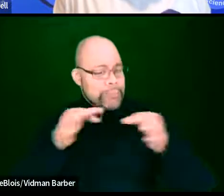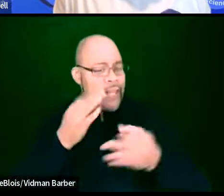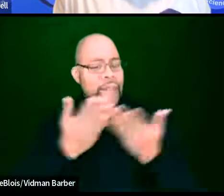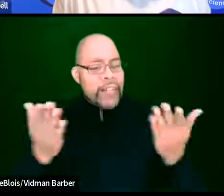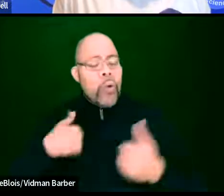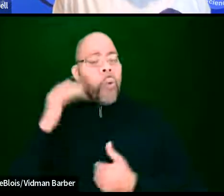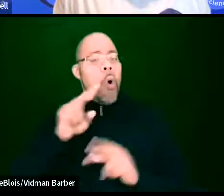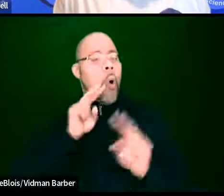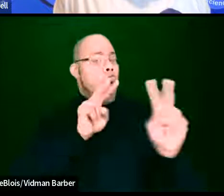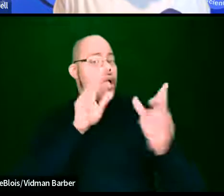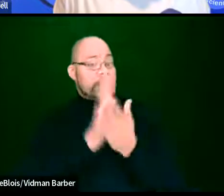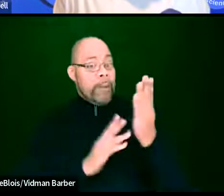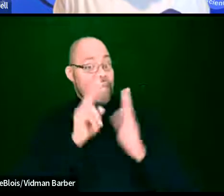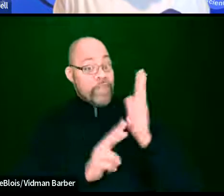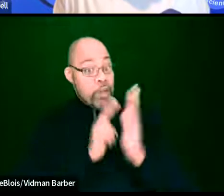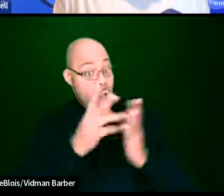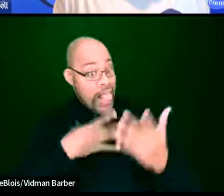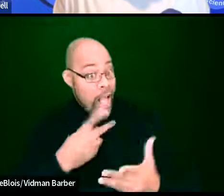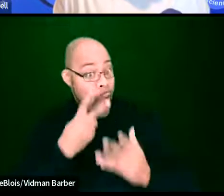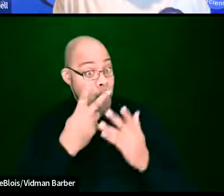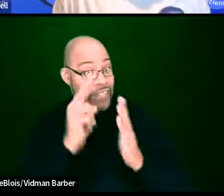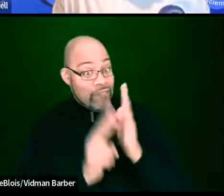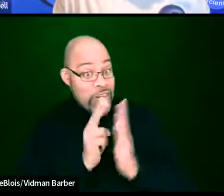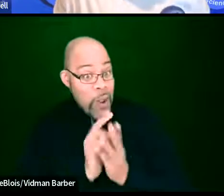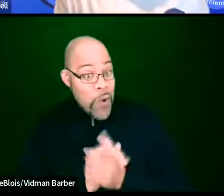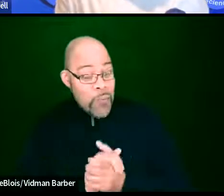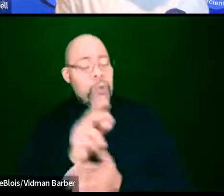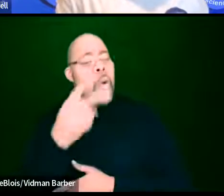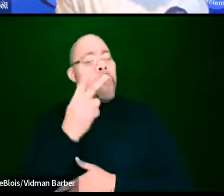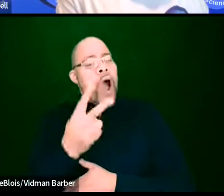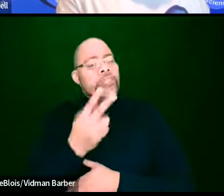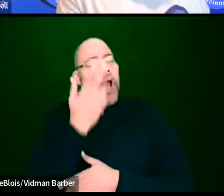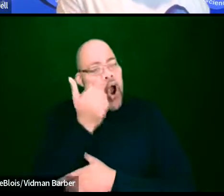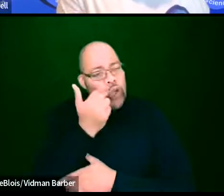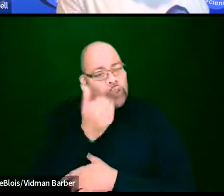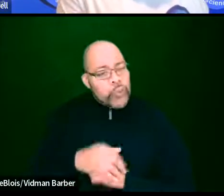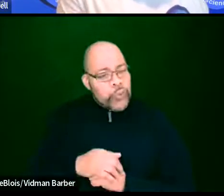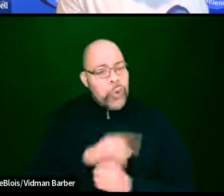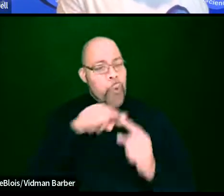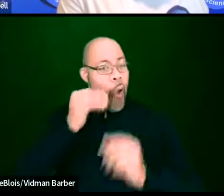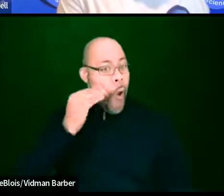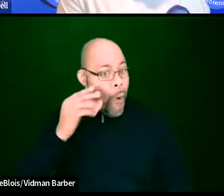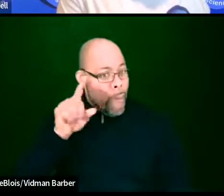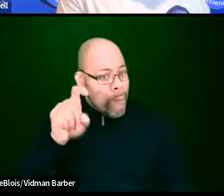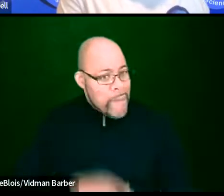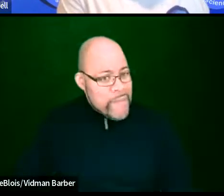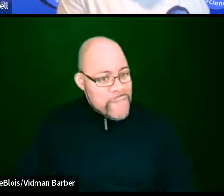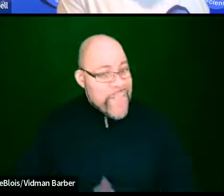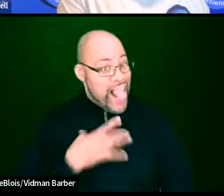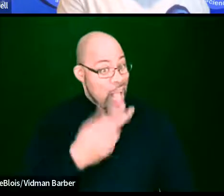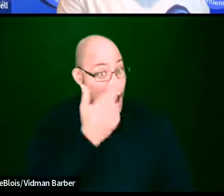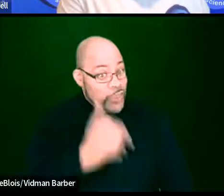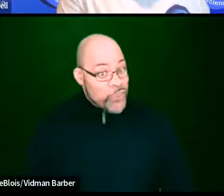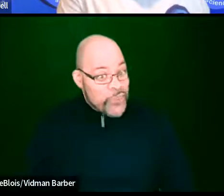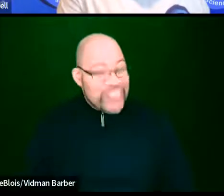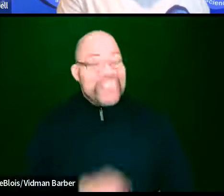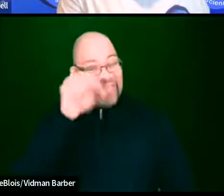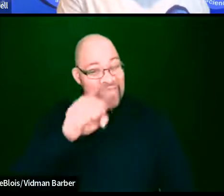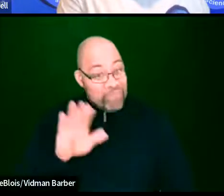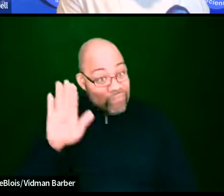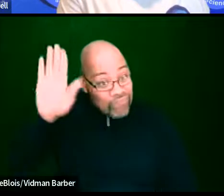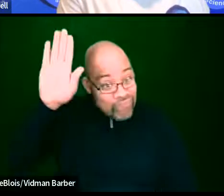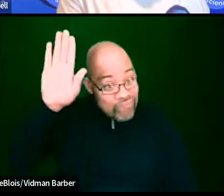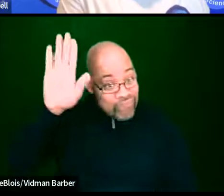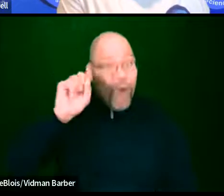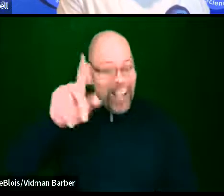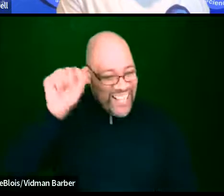We're gonna watch some videos. Do y'all like to watch? Do you ever watch cartoons when you're at home? You like cartoons? Yeah, raise your hands.